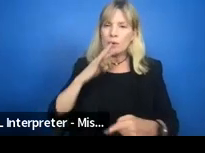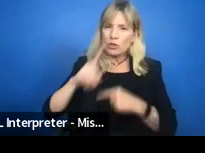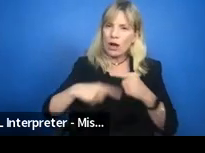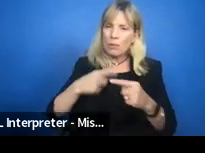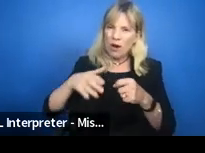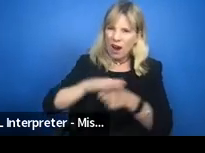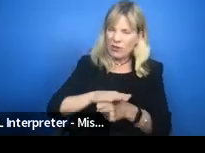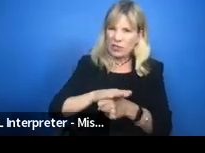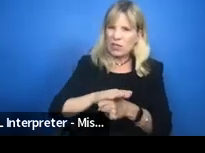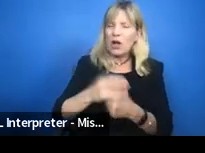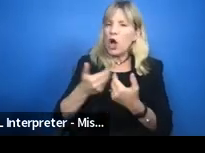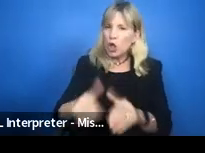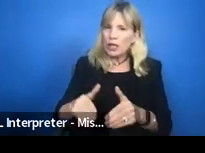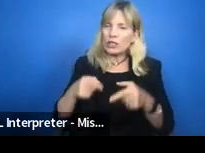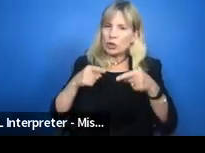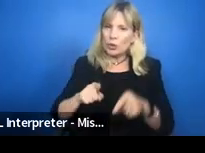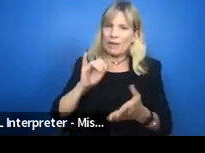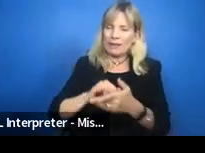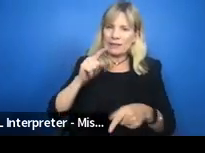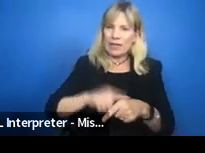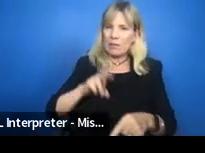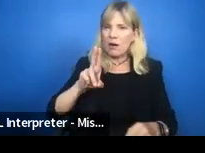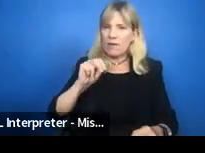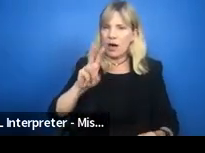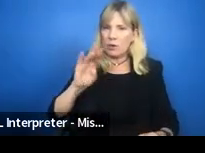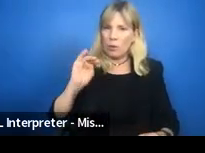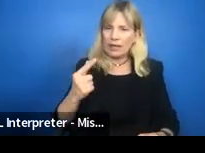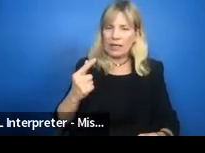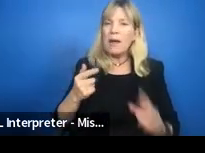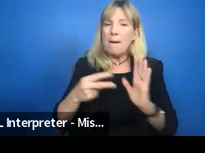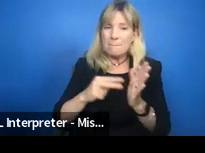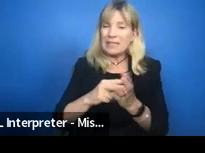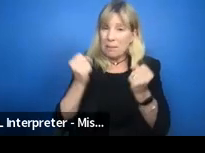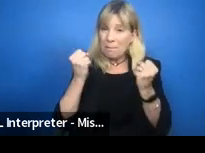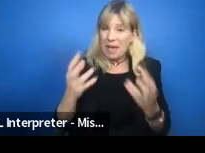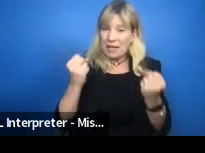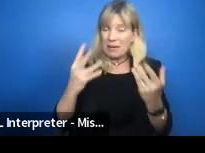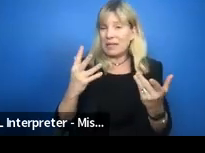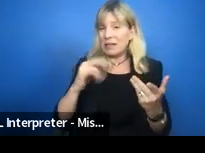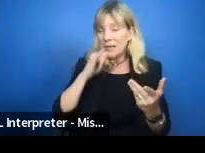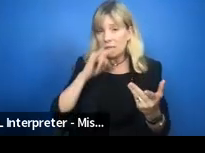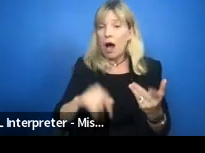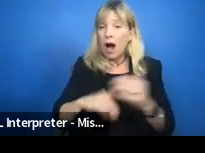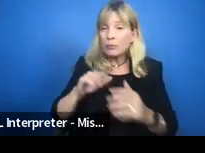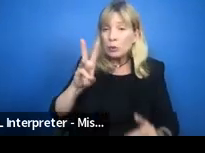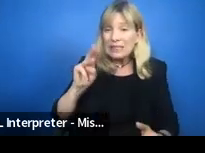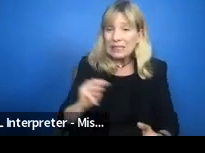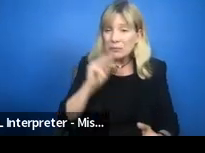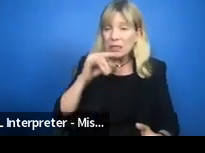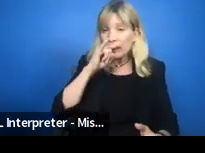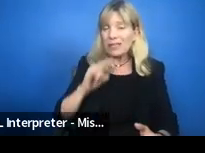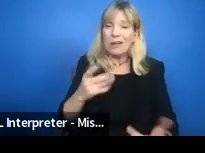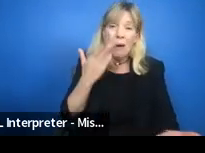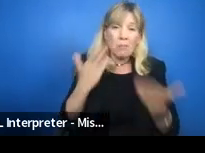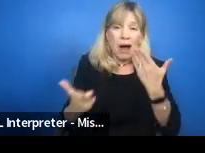coverage losses during unwinding, that includes high rates of children becoming disenrolled. Up to 6 million kids are expected to lose coverage over